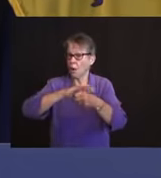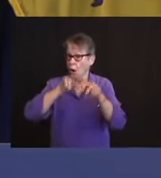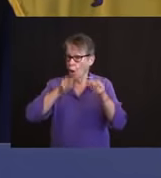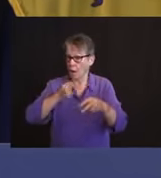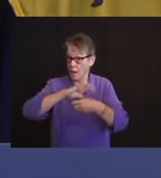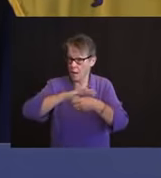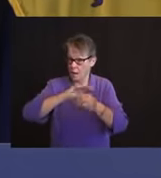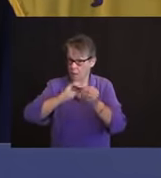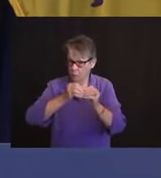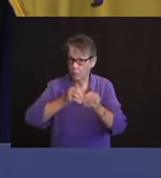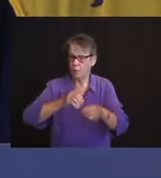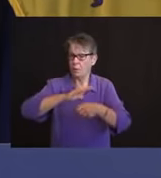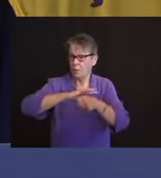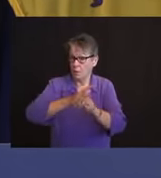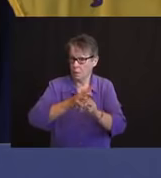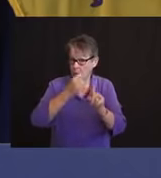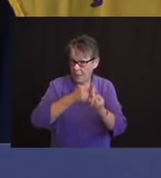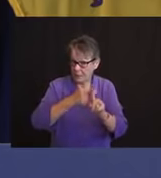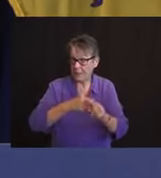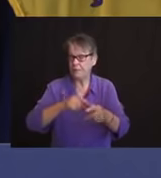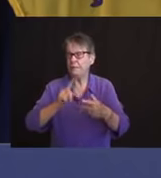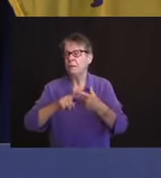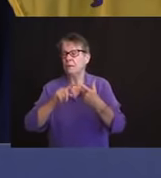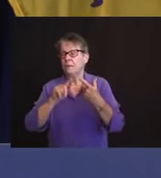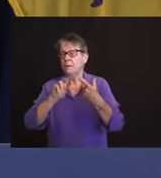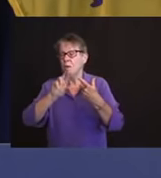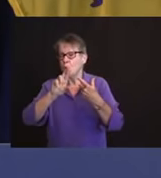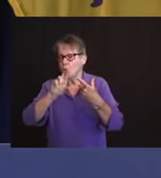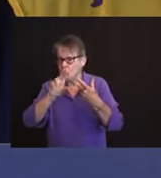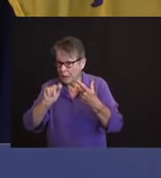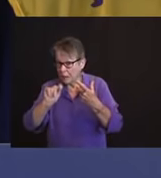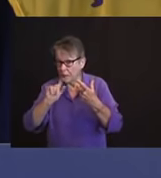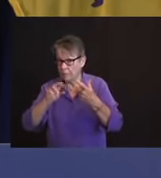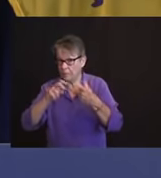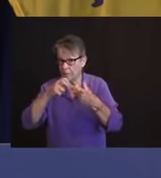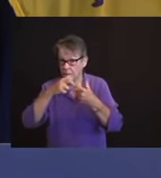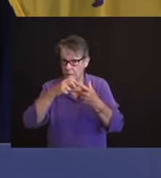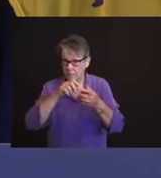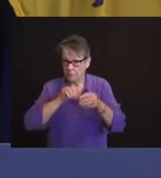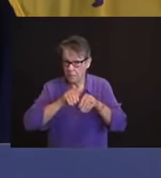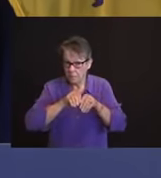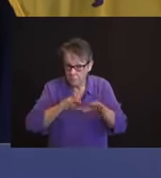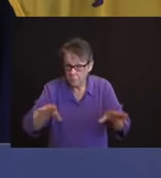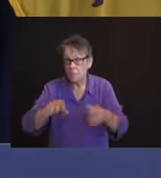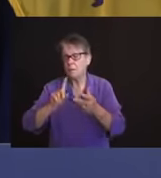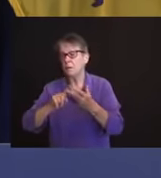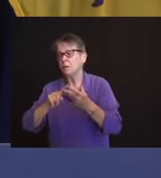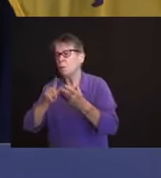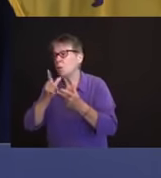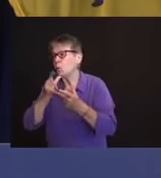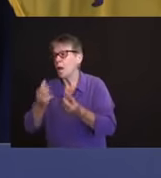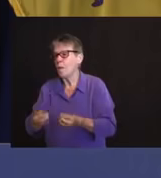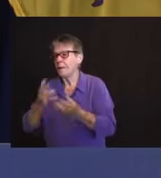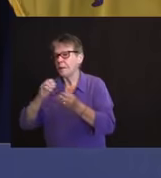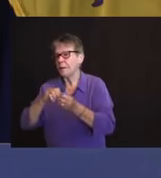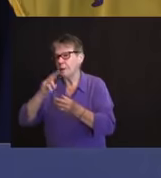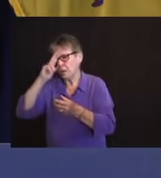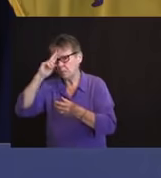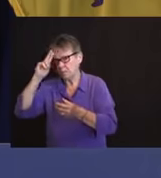things may be getting a little bit off track. So far, so good, by the way. And folks, you've been incredible. Please keep it up.